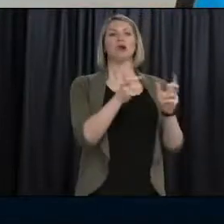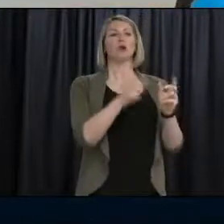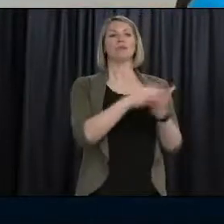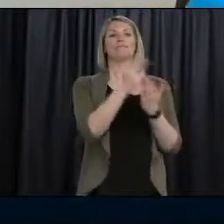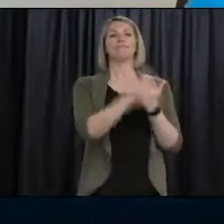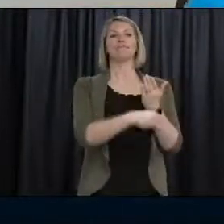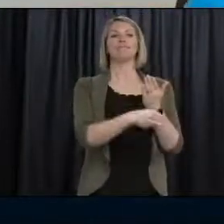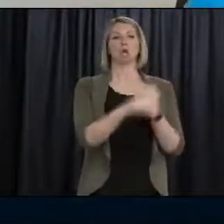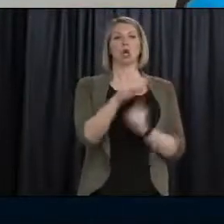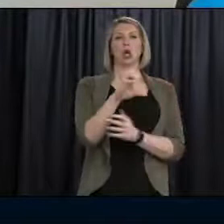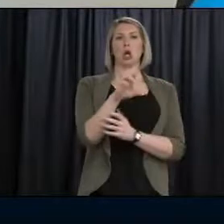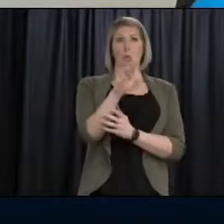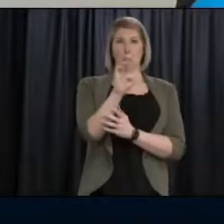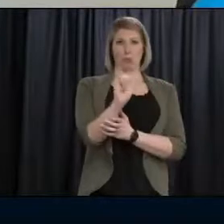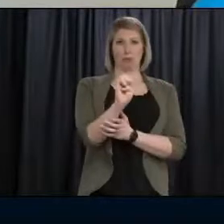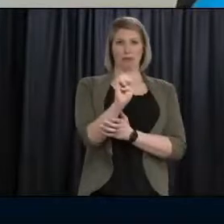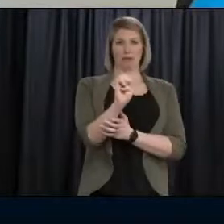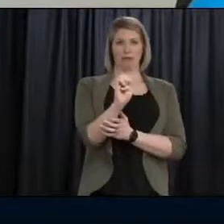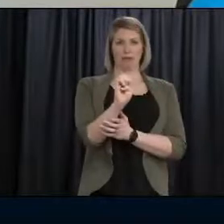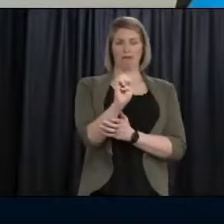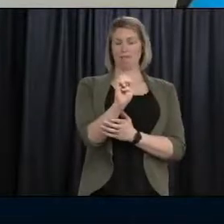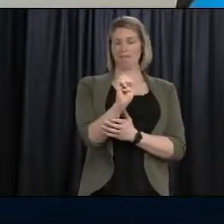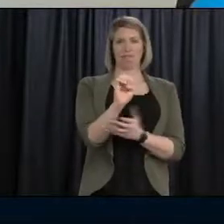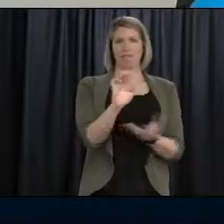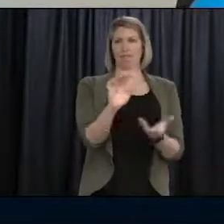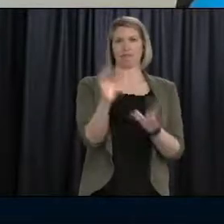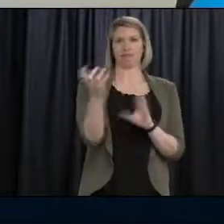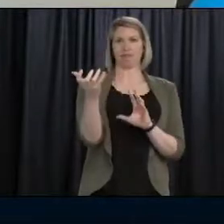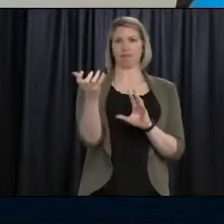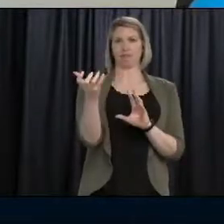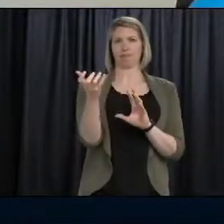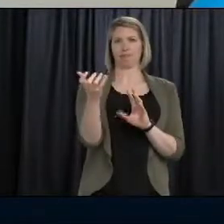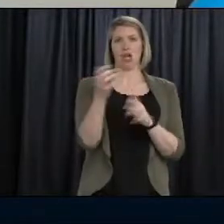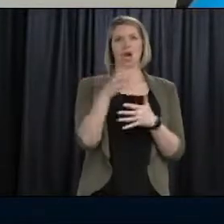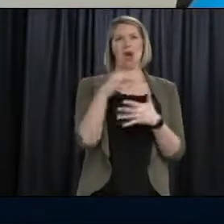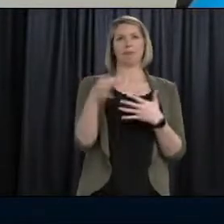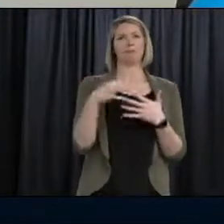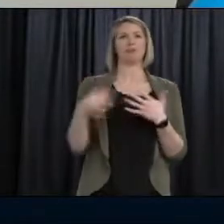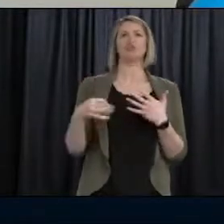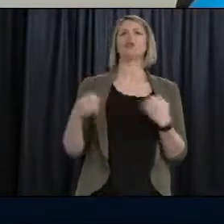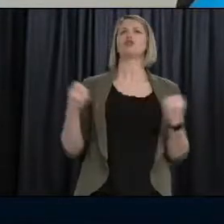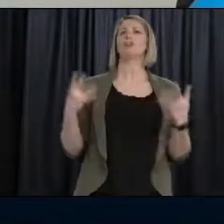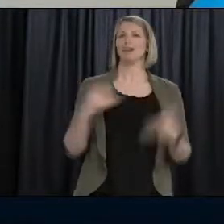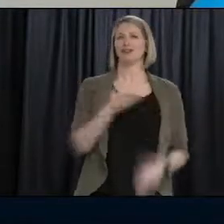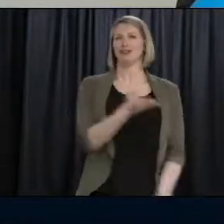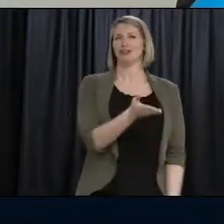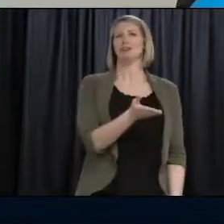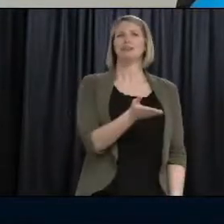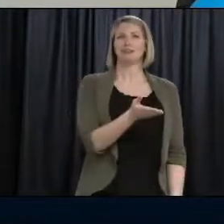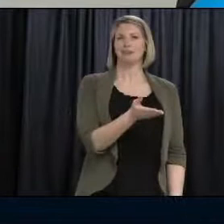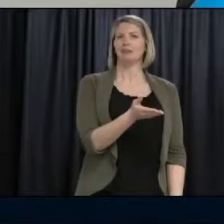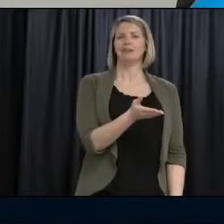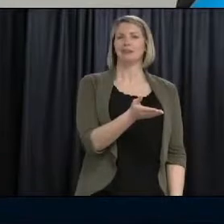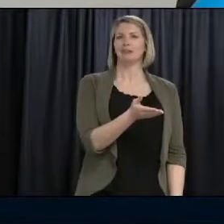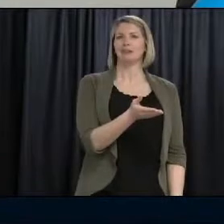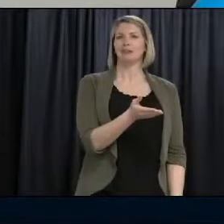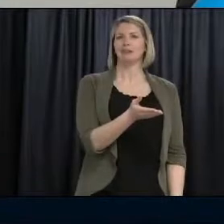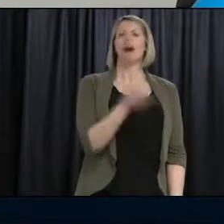various criteria, is what I have been told. That is something